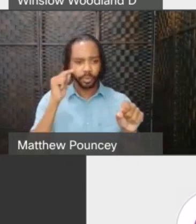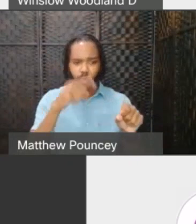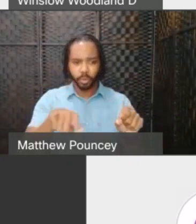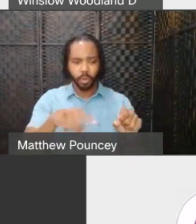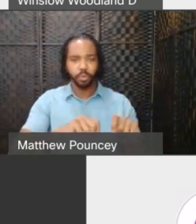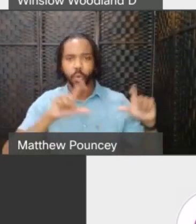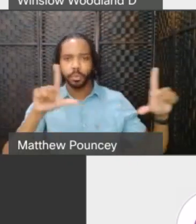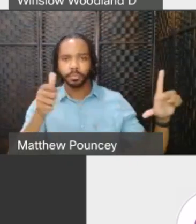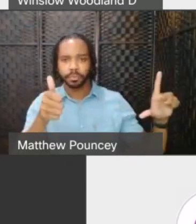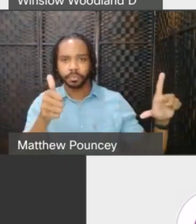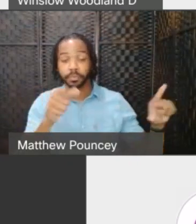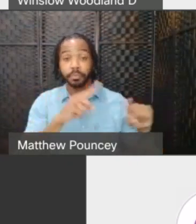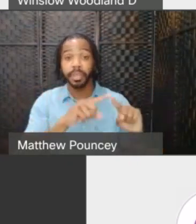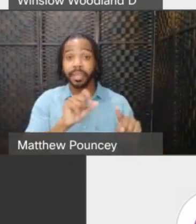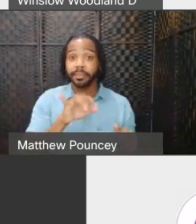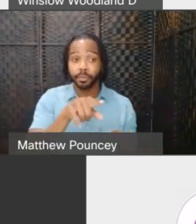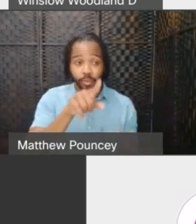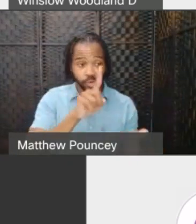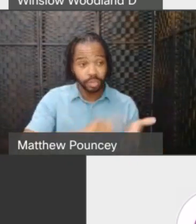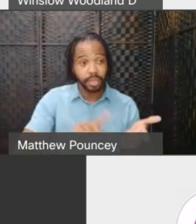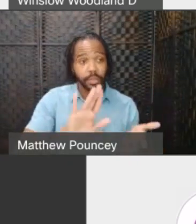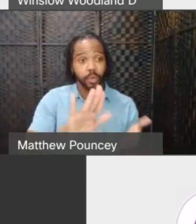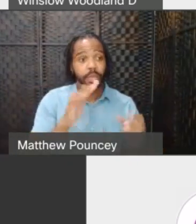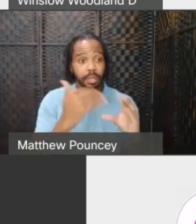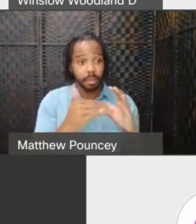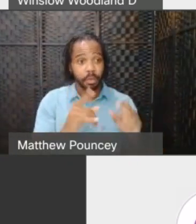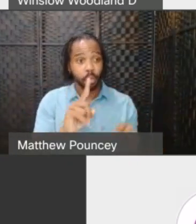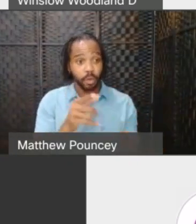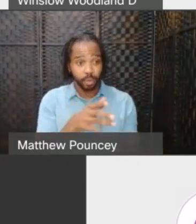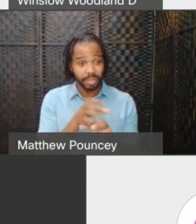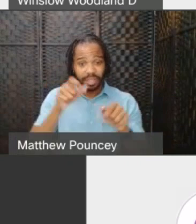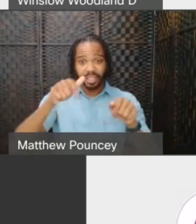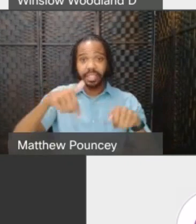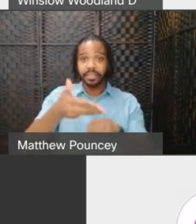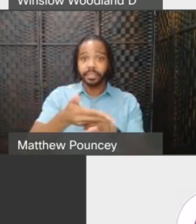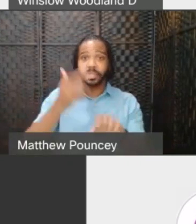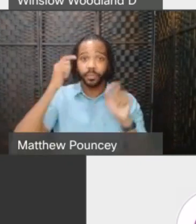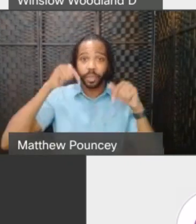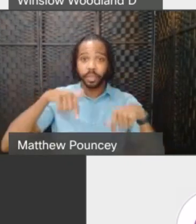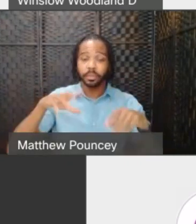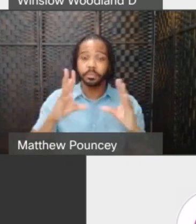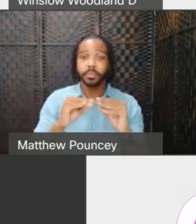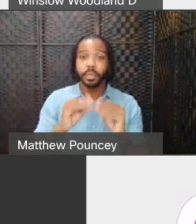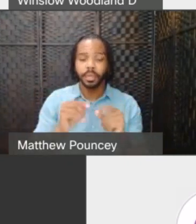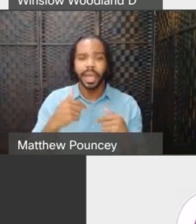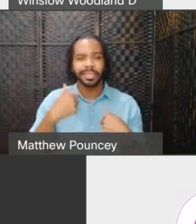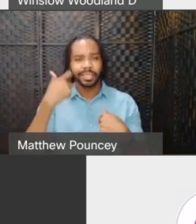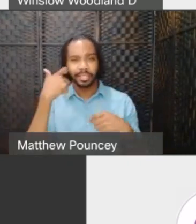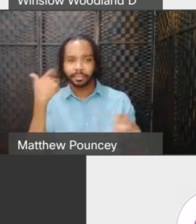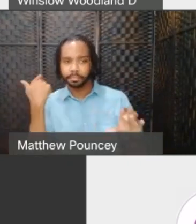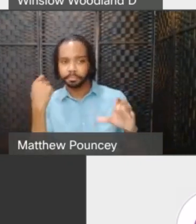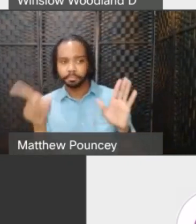email that you used to receive the invitation to this call, I just sent the